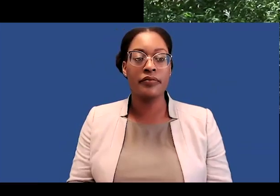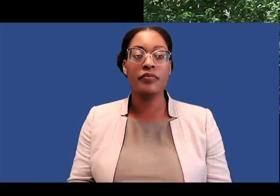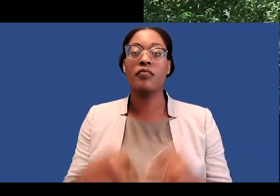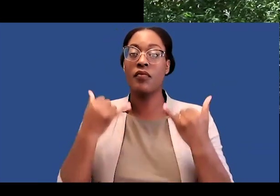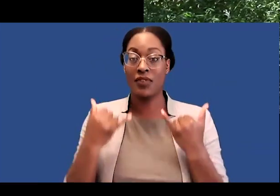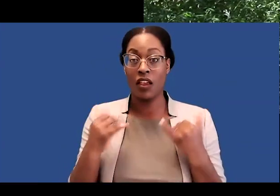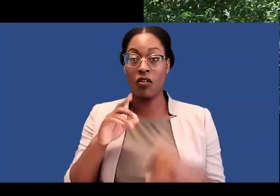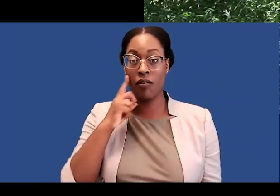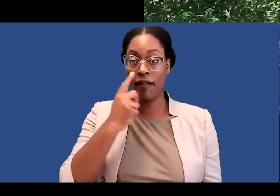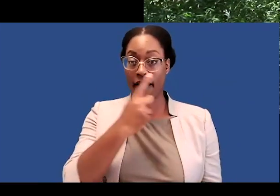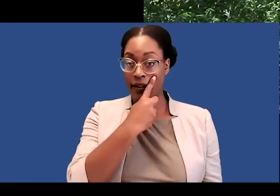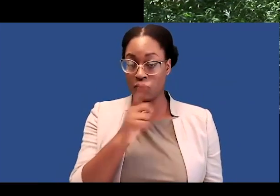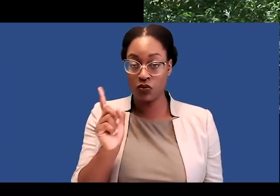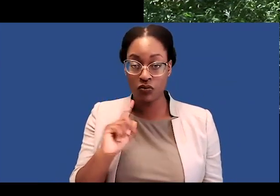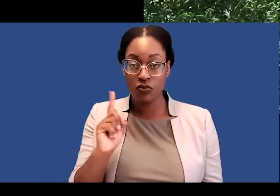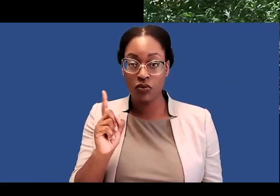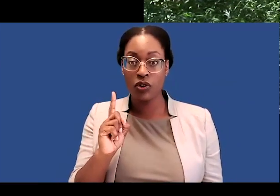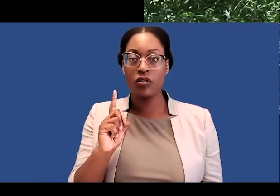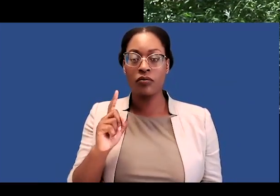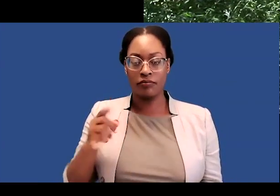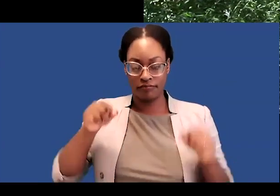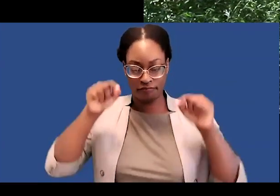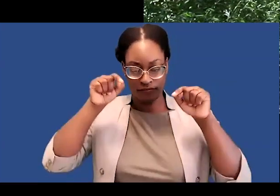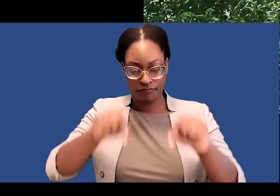Now the gaze is focused between the elbows